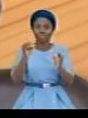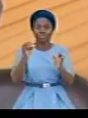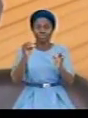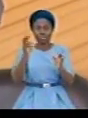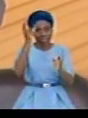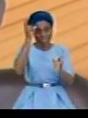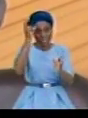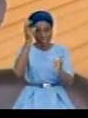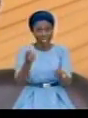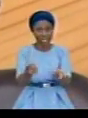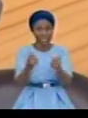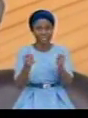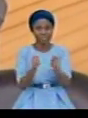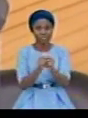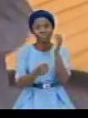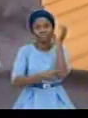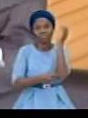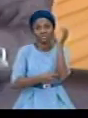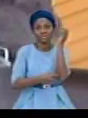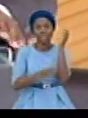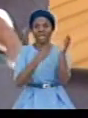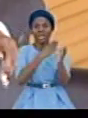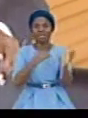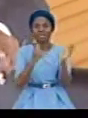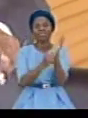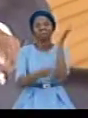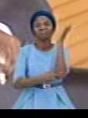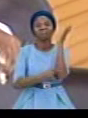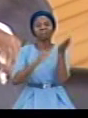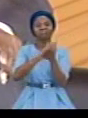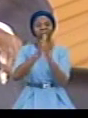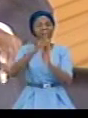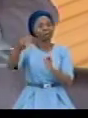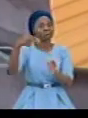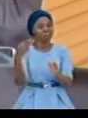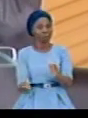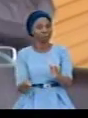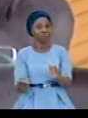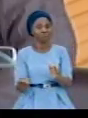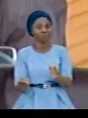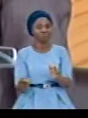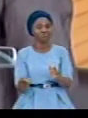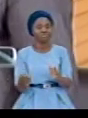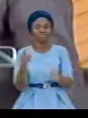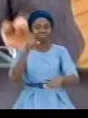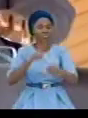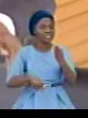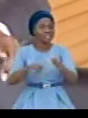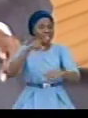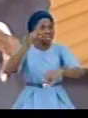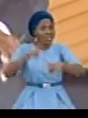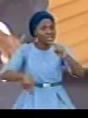held no water. Didn't take root and didn't take hold on Christ. Because number one, he knew what was